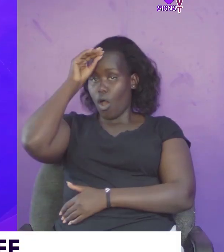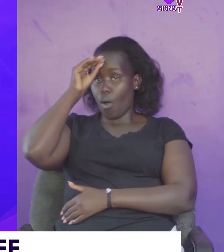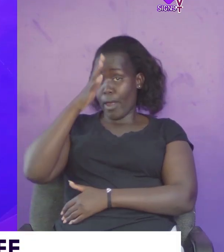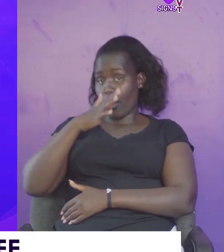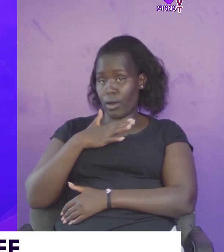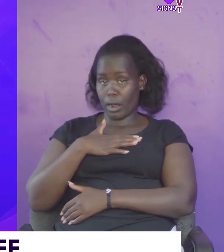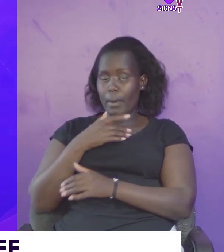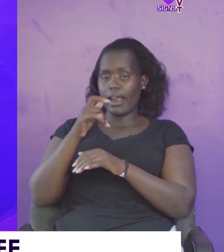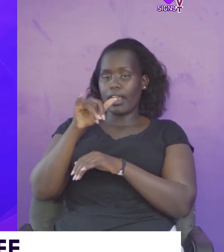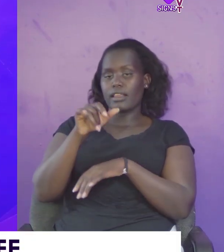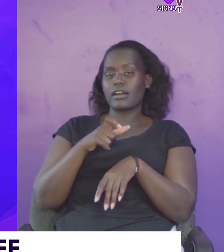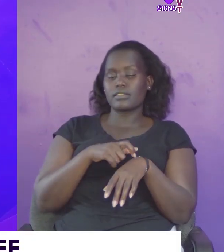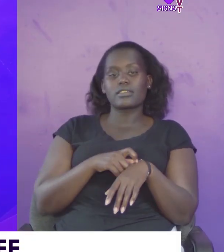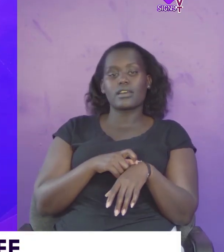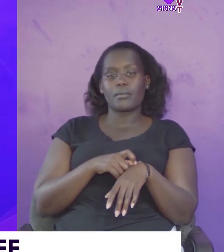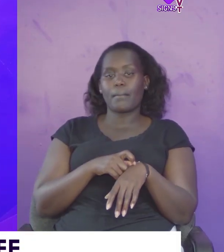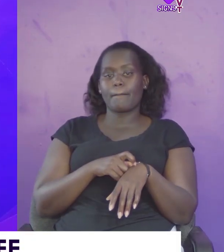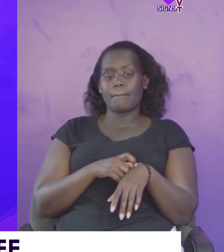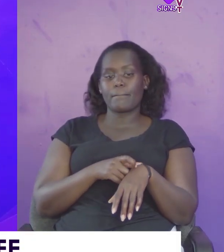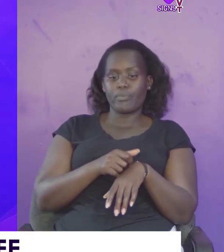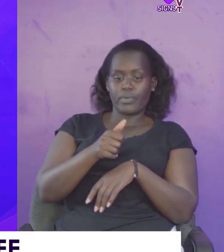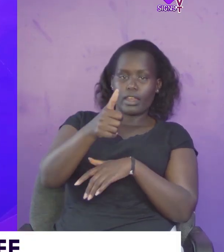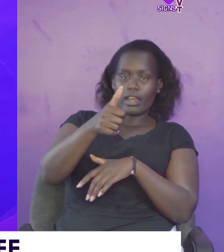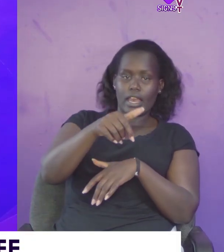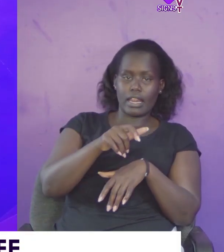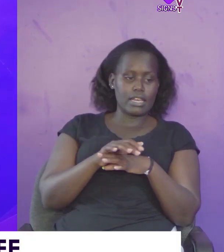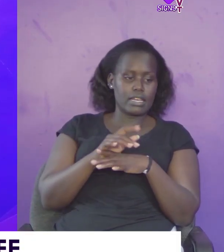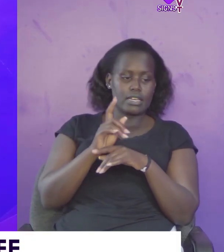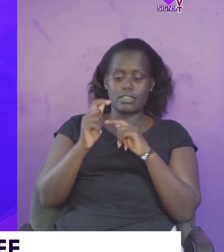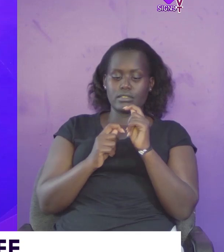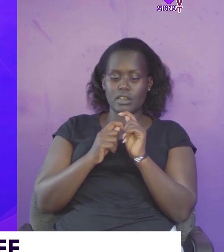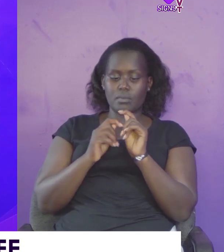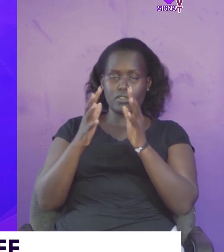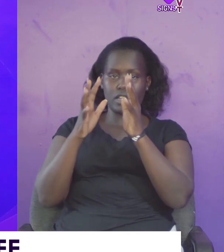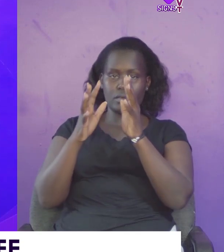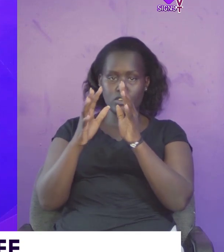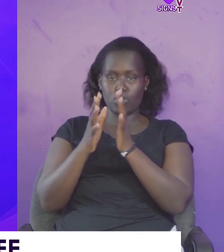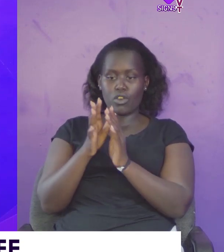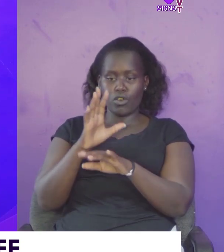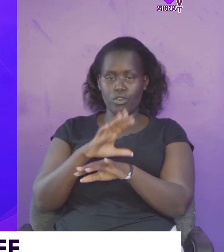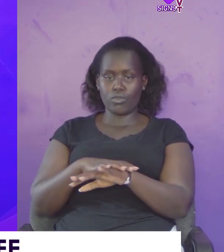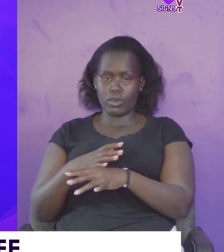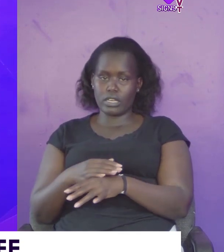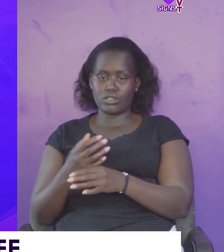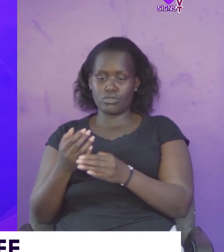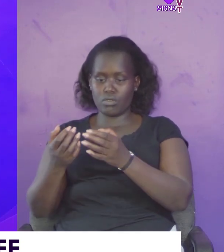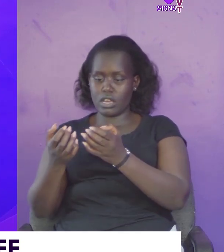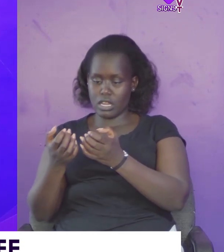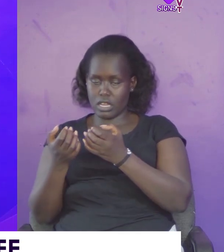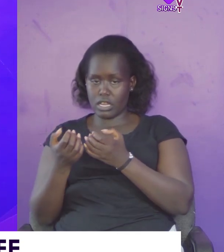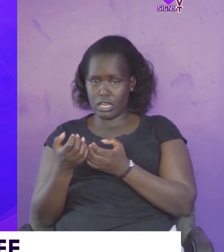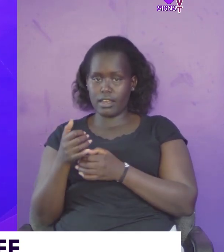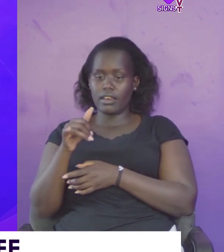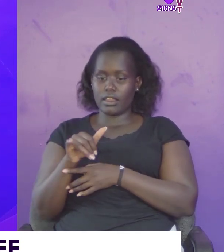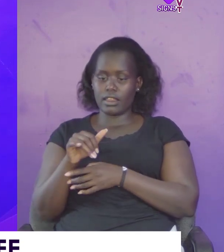that during any kind of celebration, you reach out to the needy.